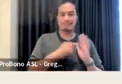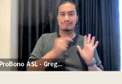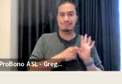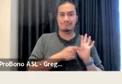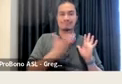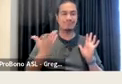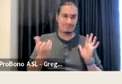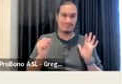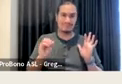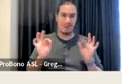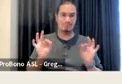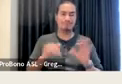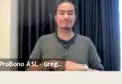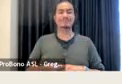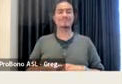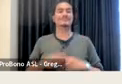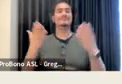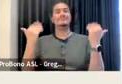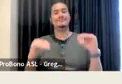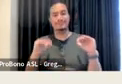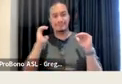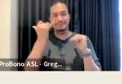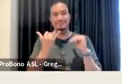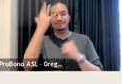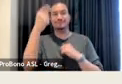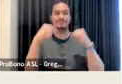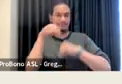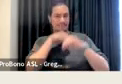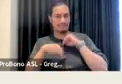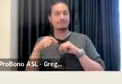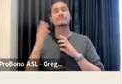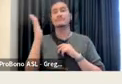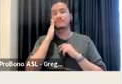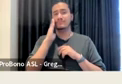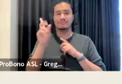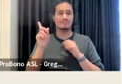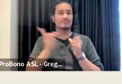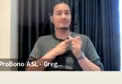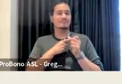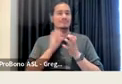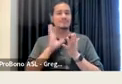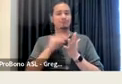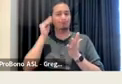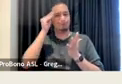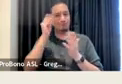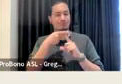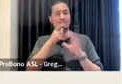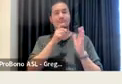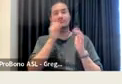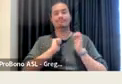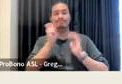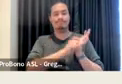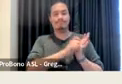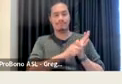So this is where we're gonna roll back a little bit. So I know that when I was first coming to playwriting, I was told the gold